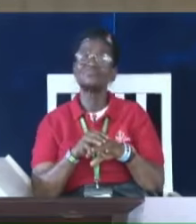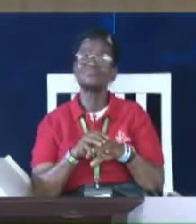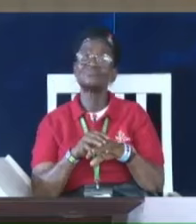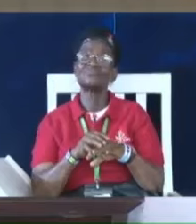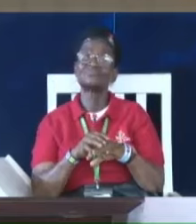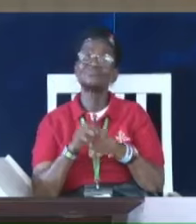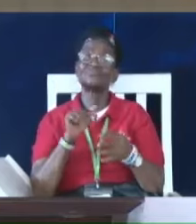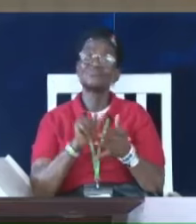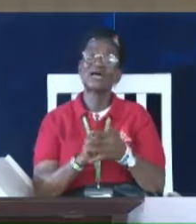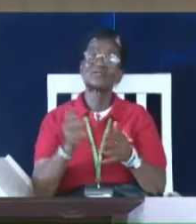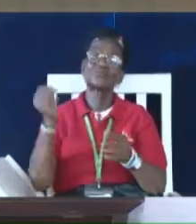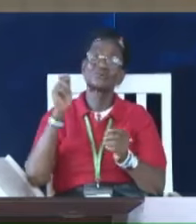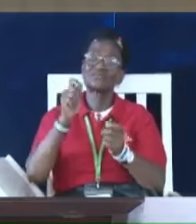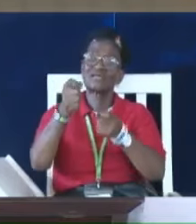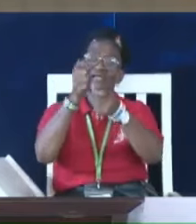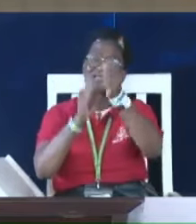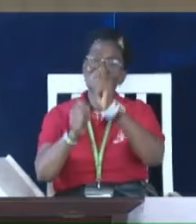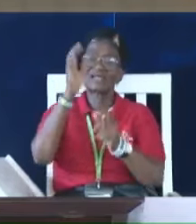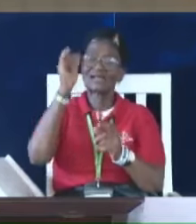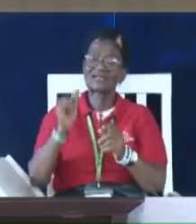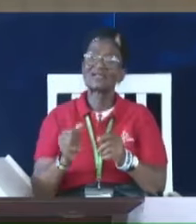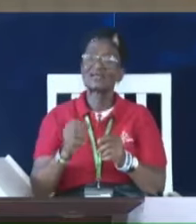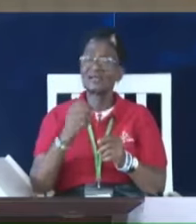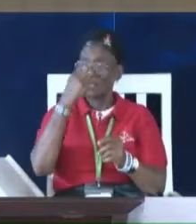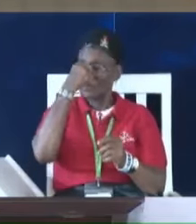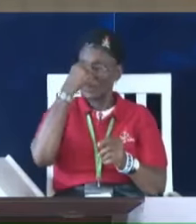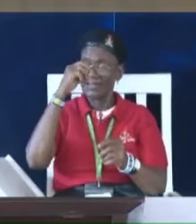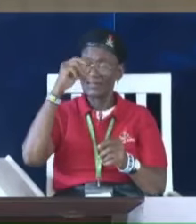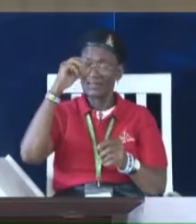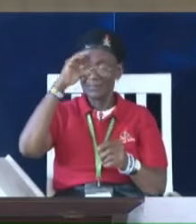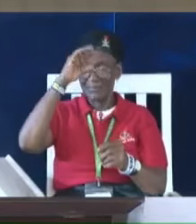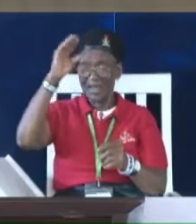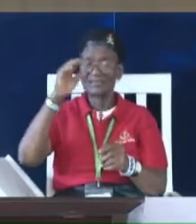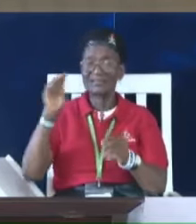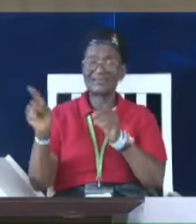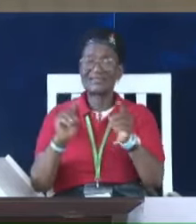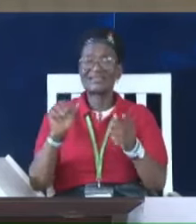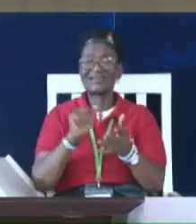That was exactly what Bartimaeus did that day.